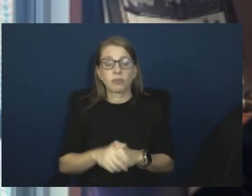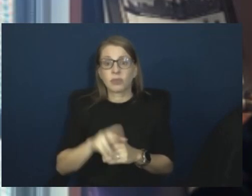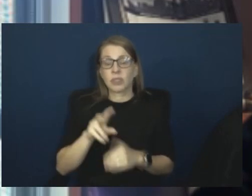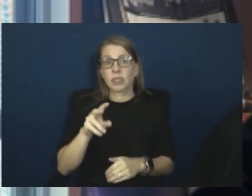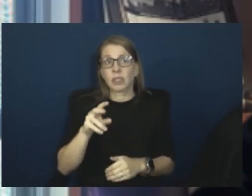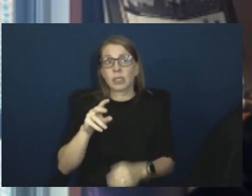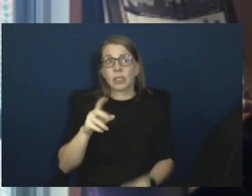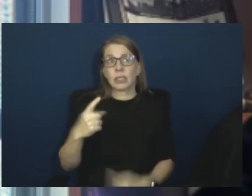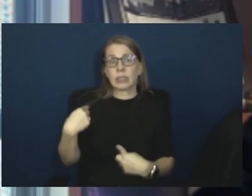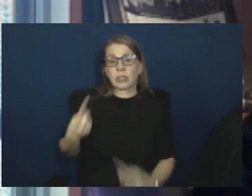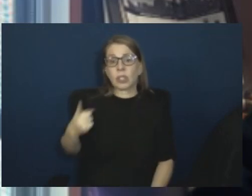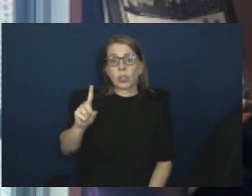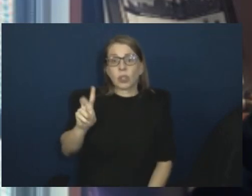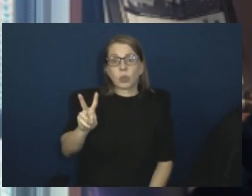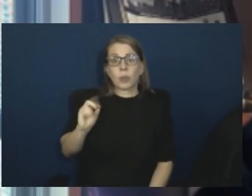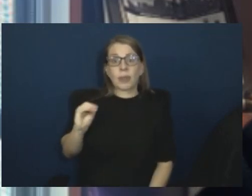2009.